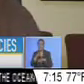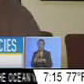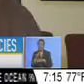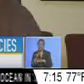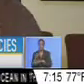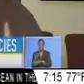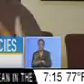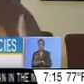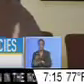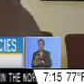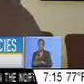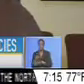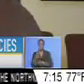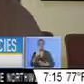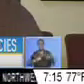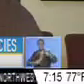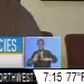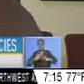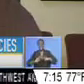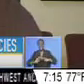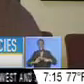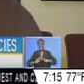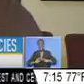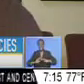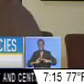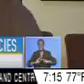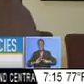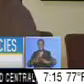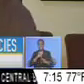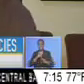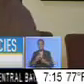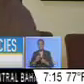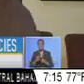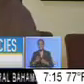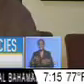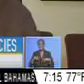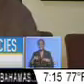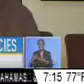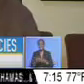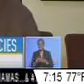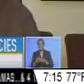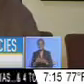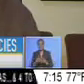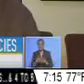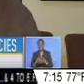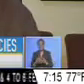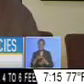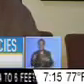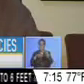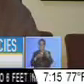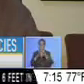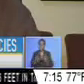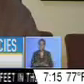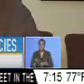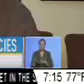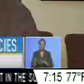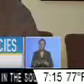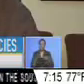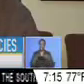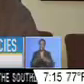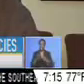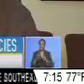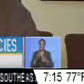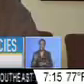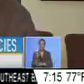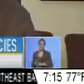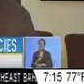that they aggregate to spawn in predictable ways around the full moon during the winter season, and fishermen know